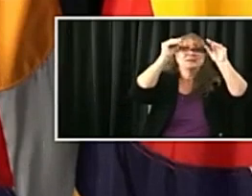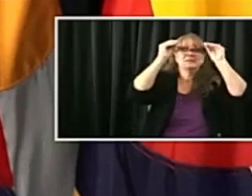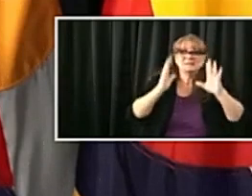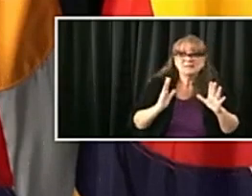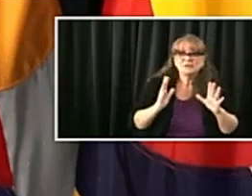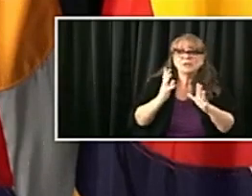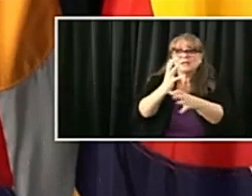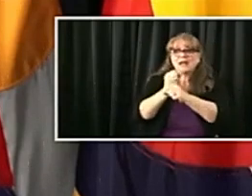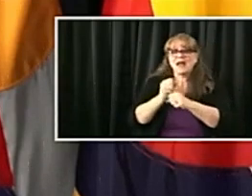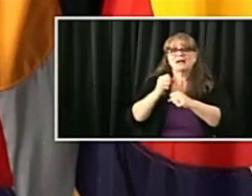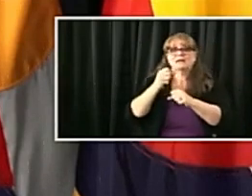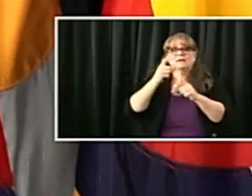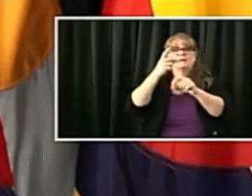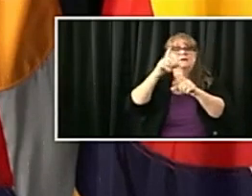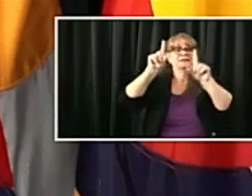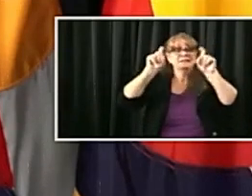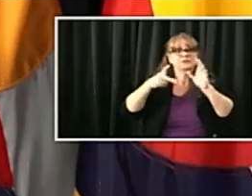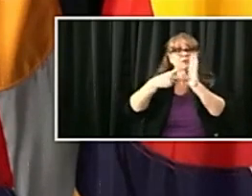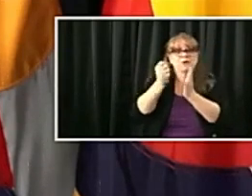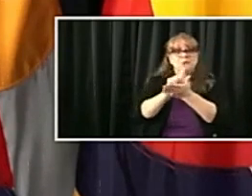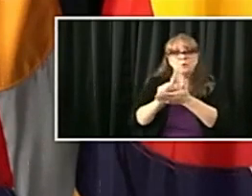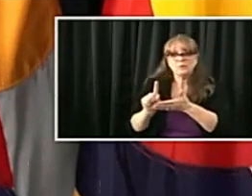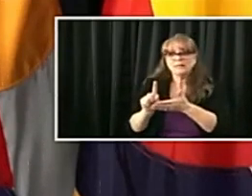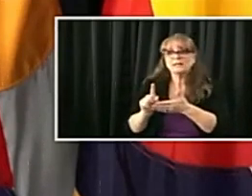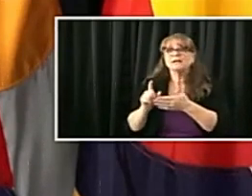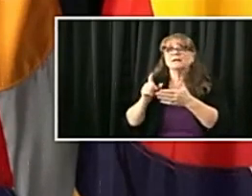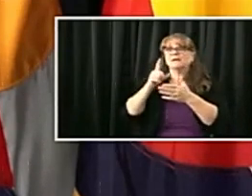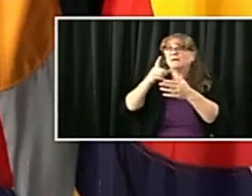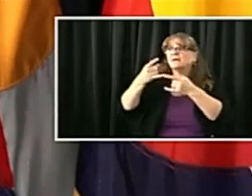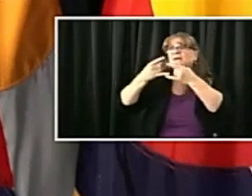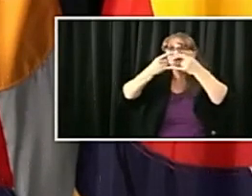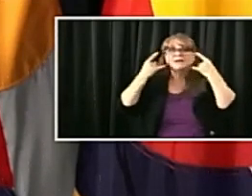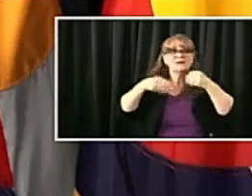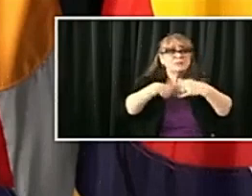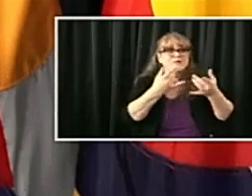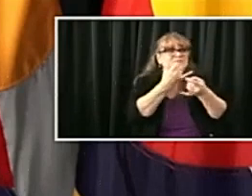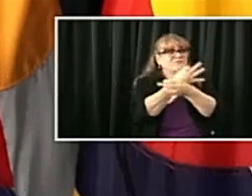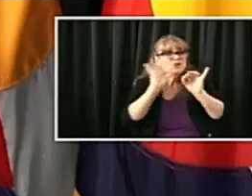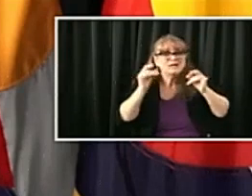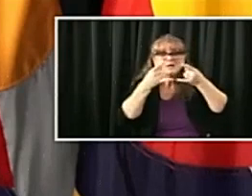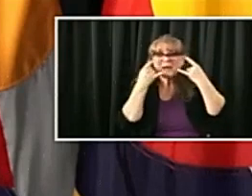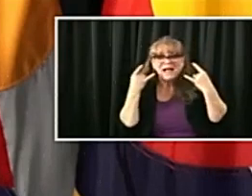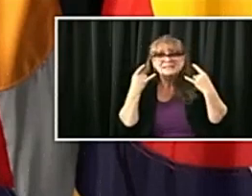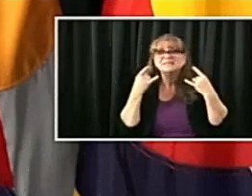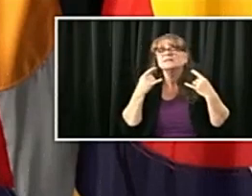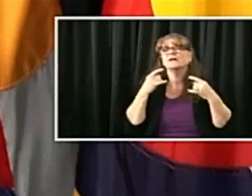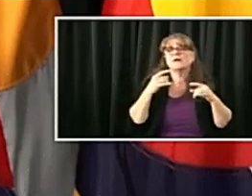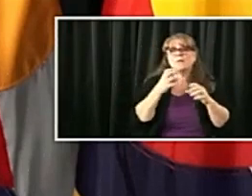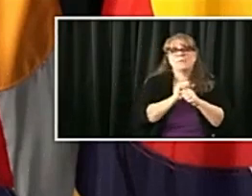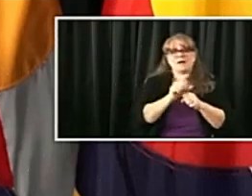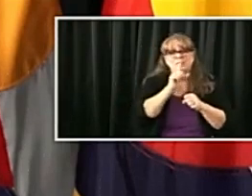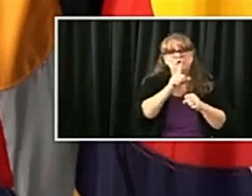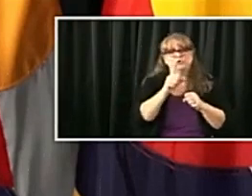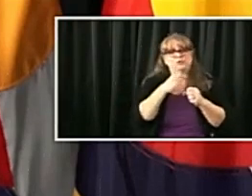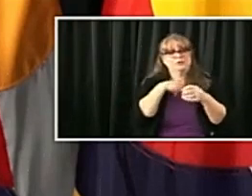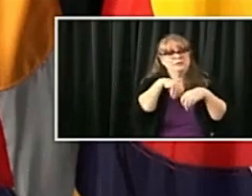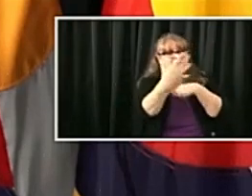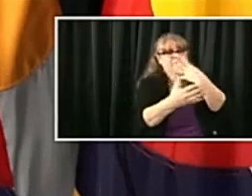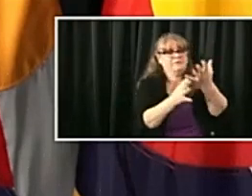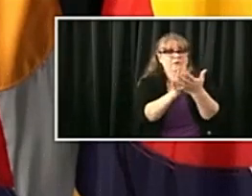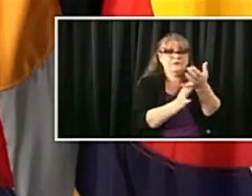medical quality provided to teachers. So we want to continue to provide this very strong level of support to teachers, and that's why we moved